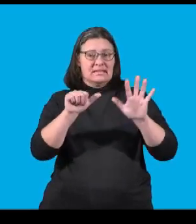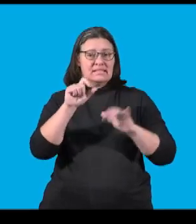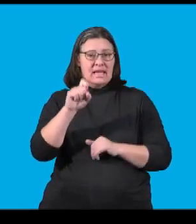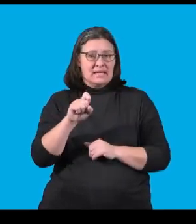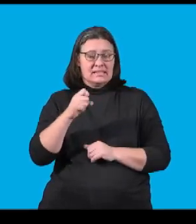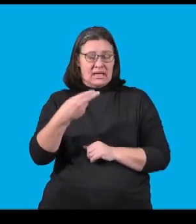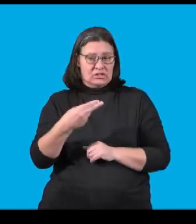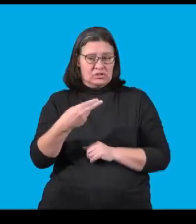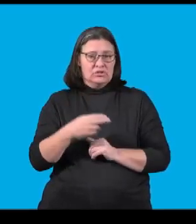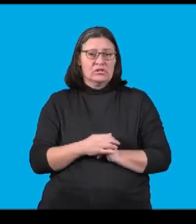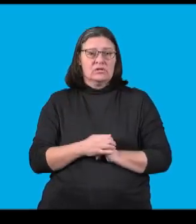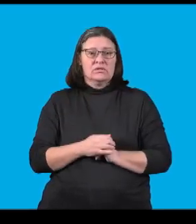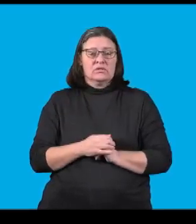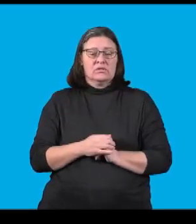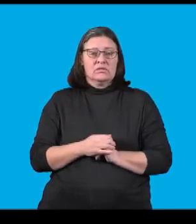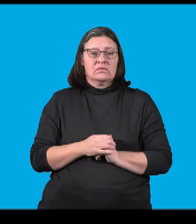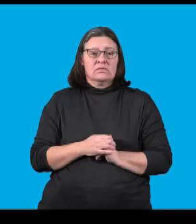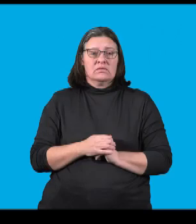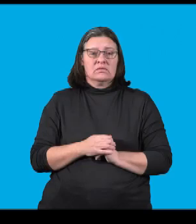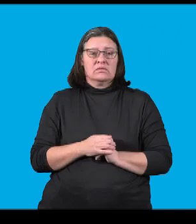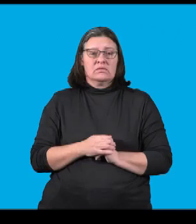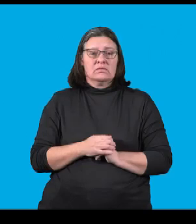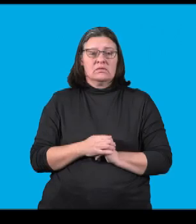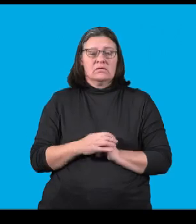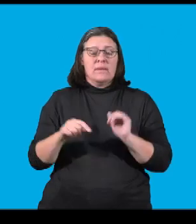minus 6xh